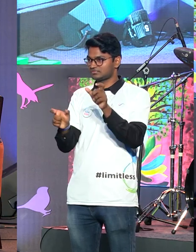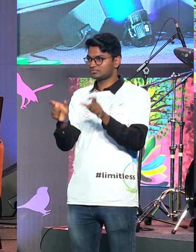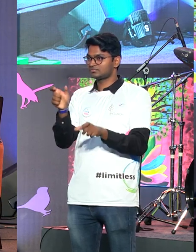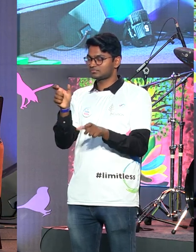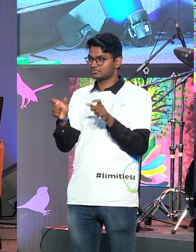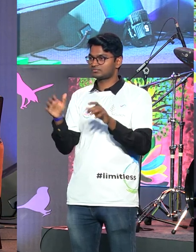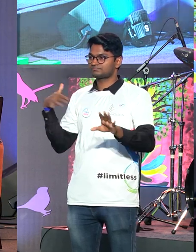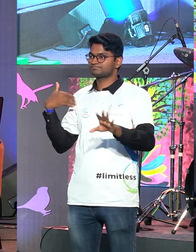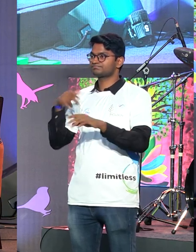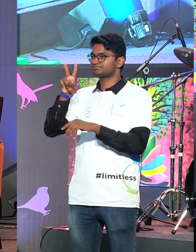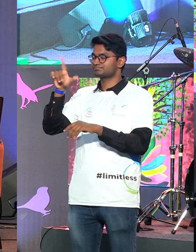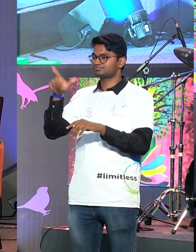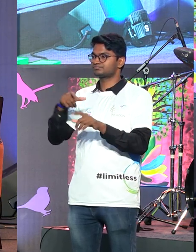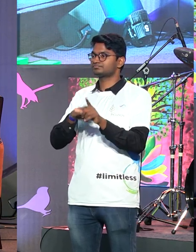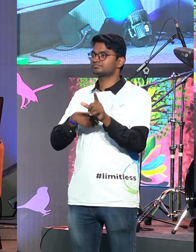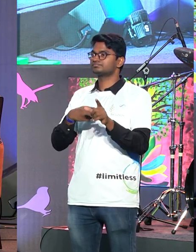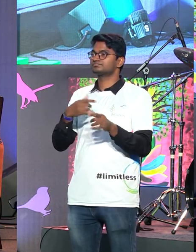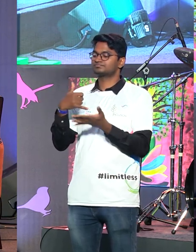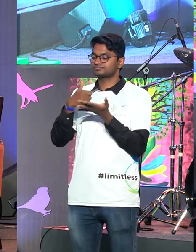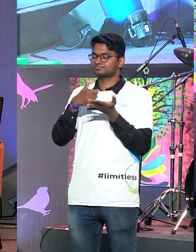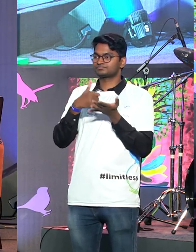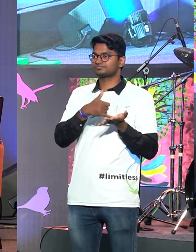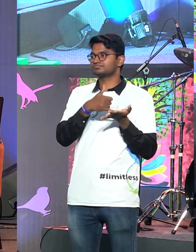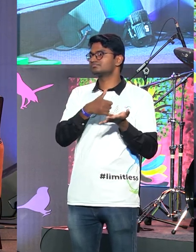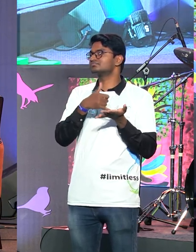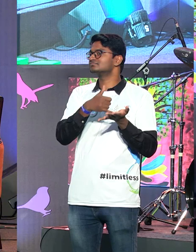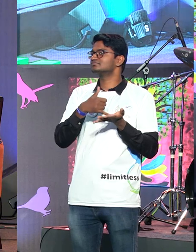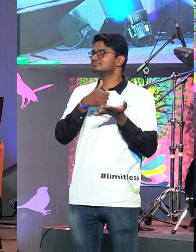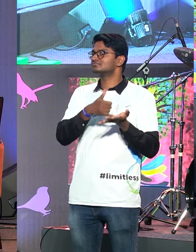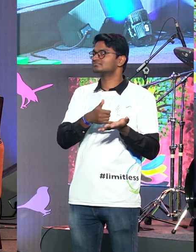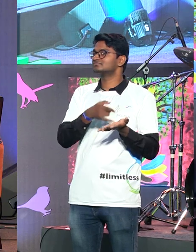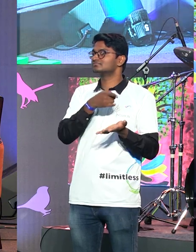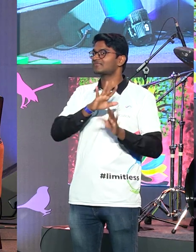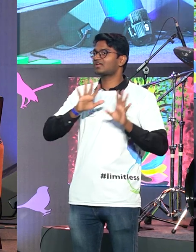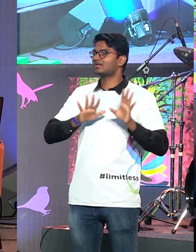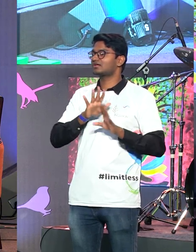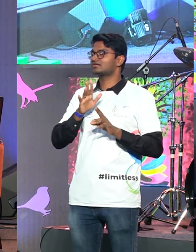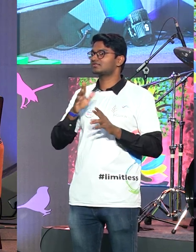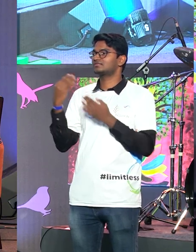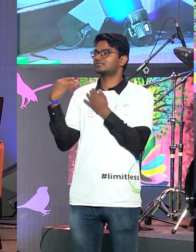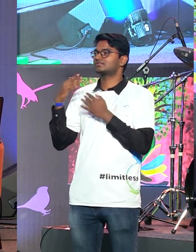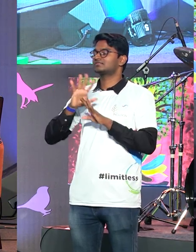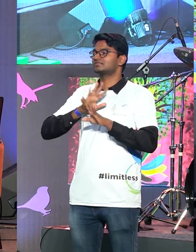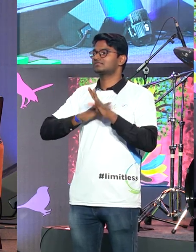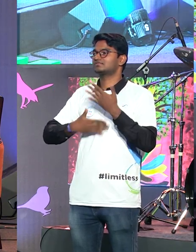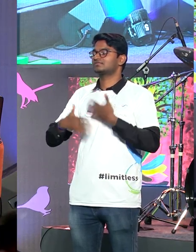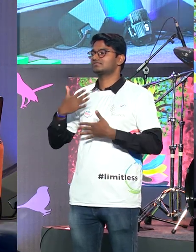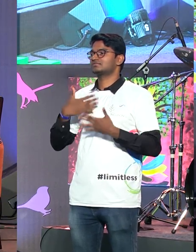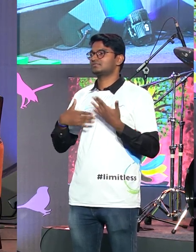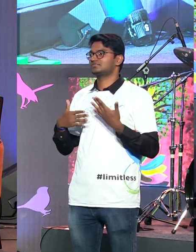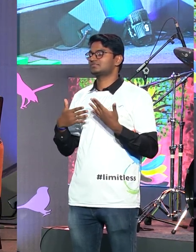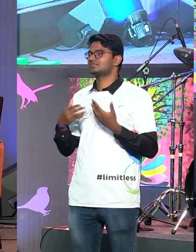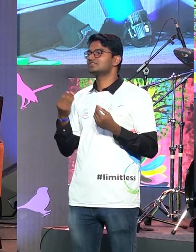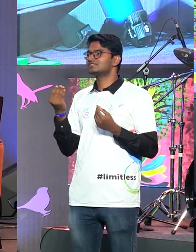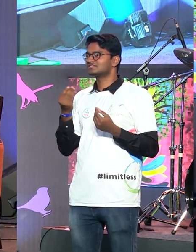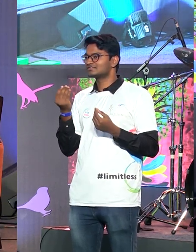the protagonist was a person with disability. It started right from Rain Man to so many other outstanding individuals. So there is a space